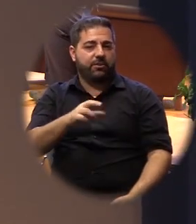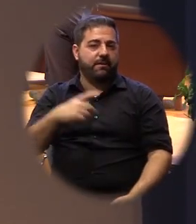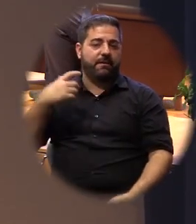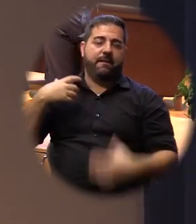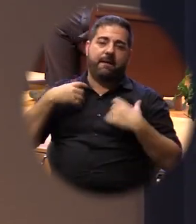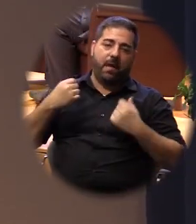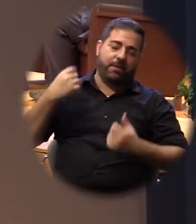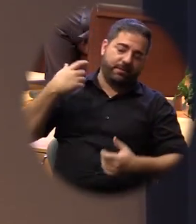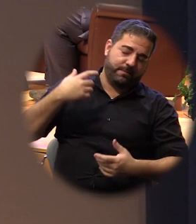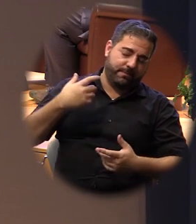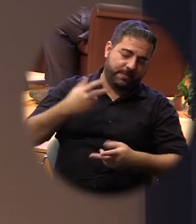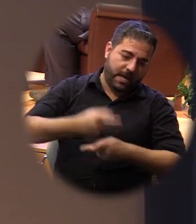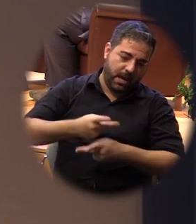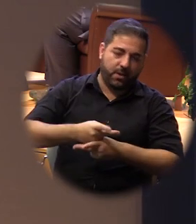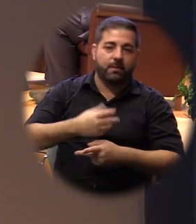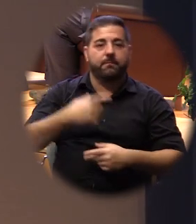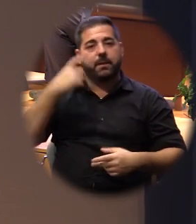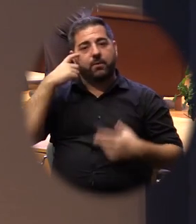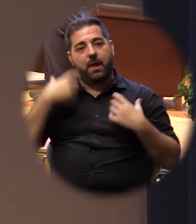health?